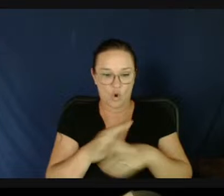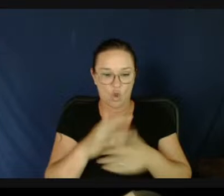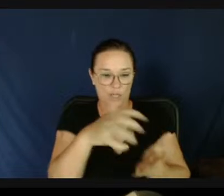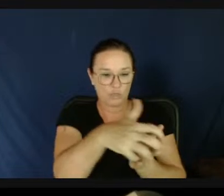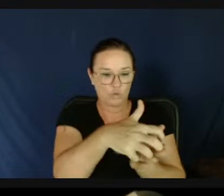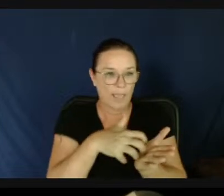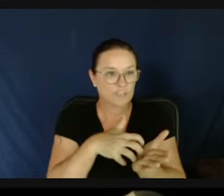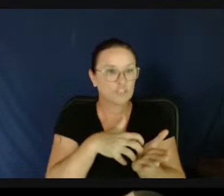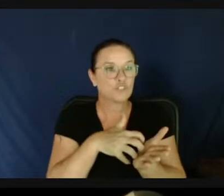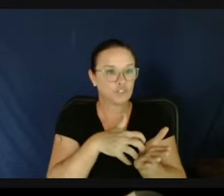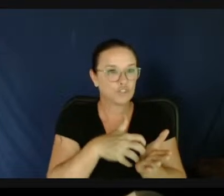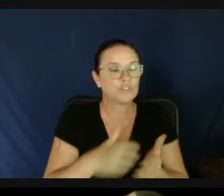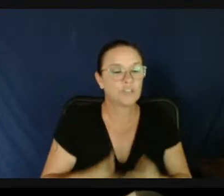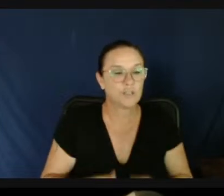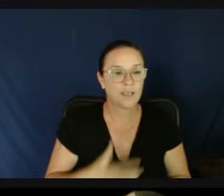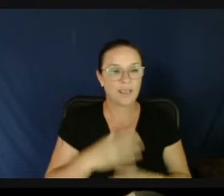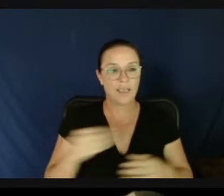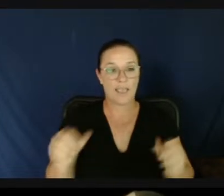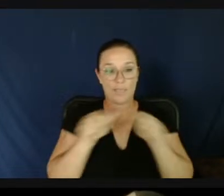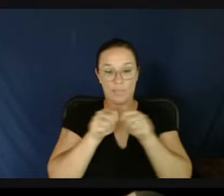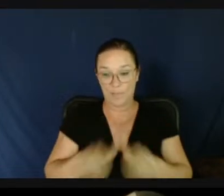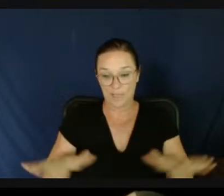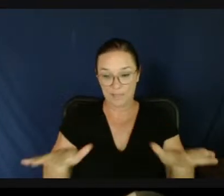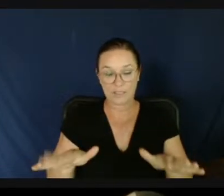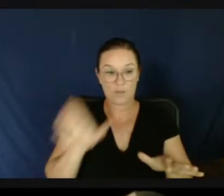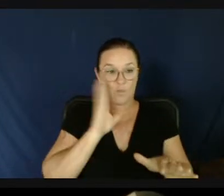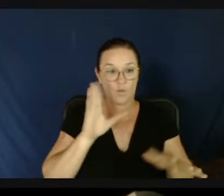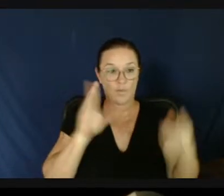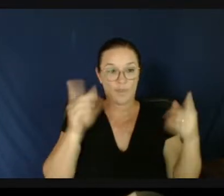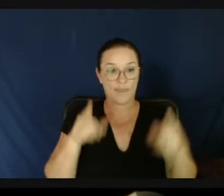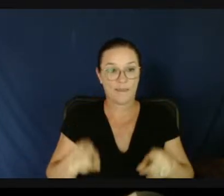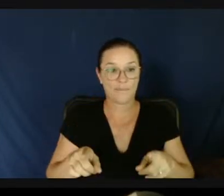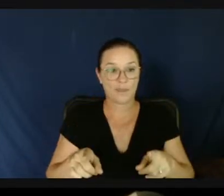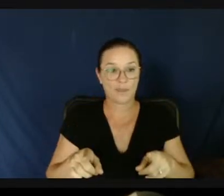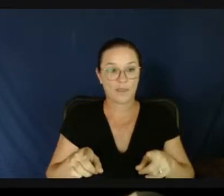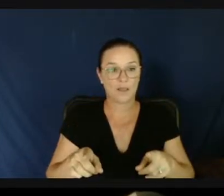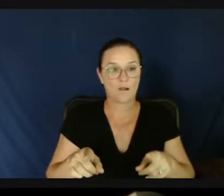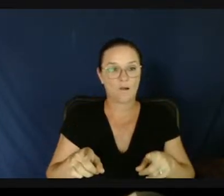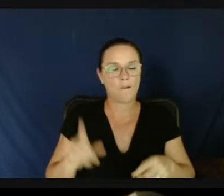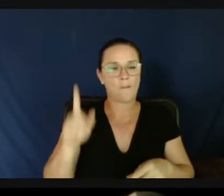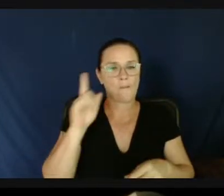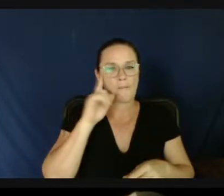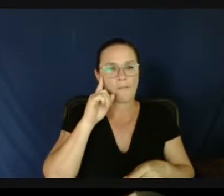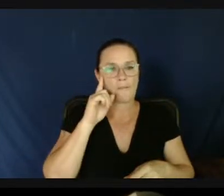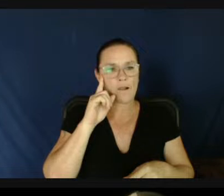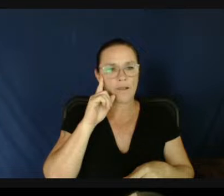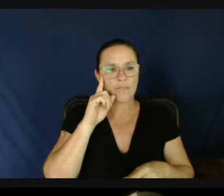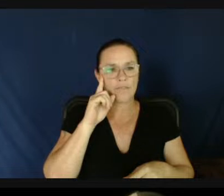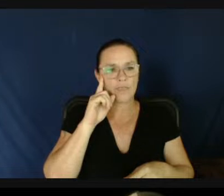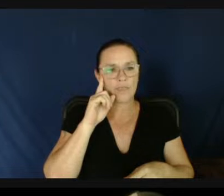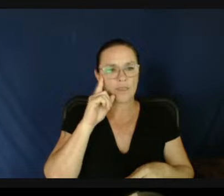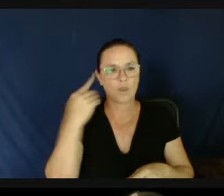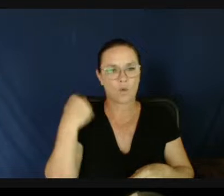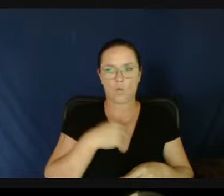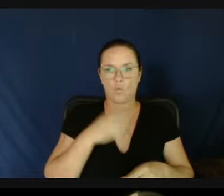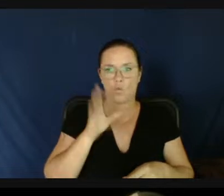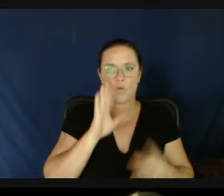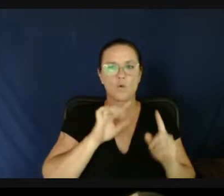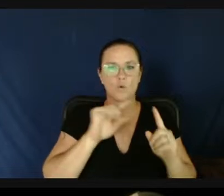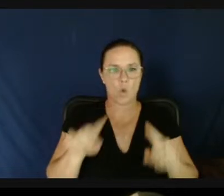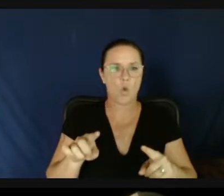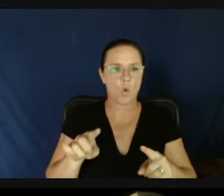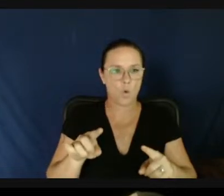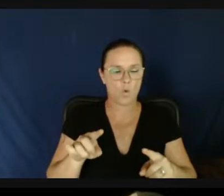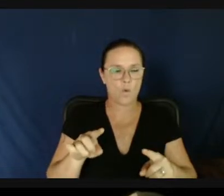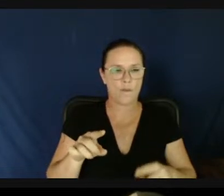And there's also the blessing that's coming up. I think I'm thinking that we're going to attend that one. You